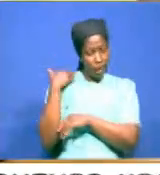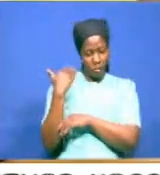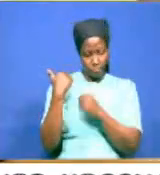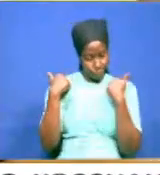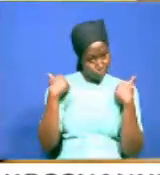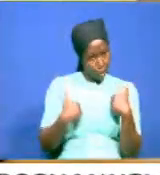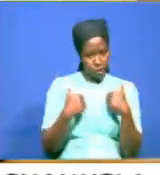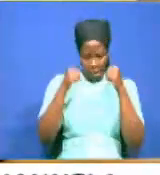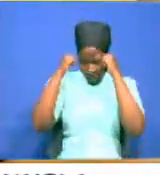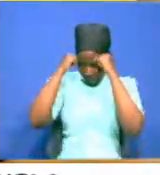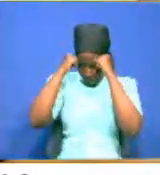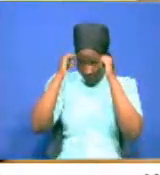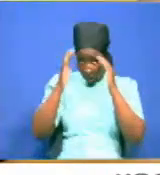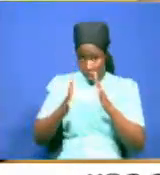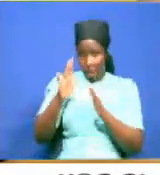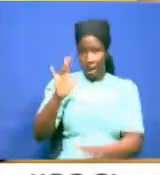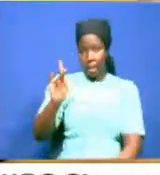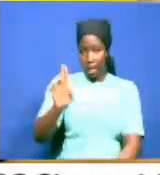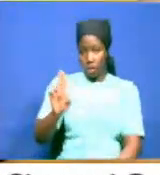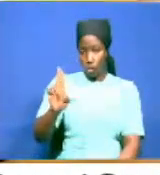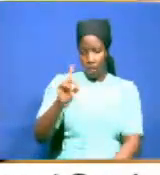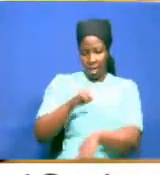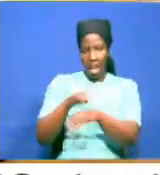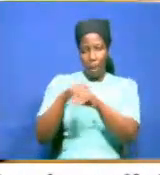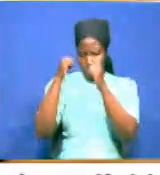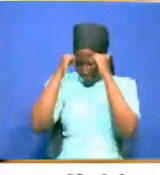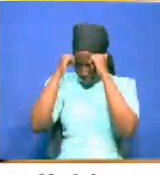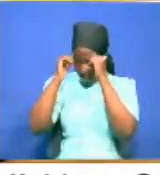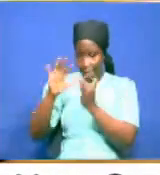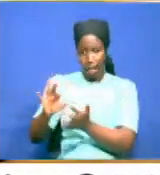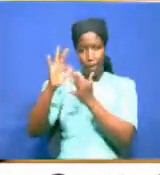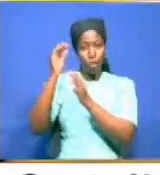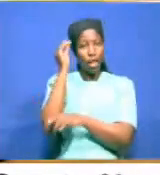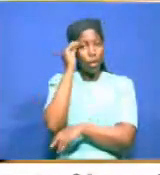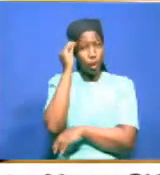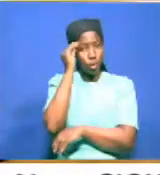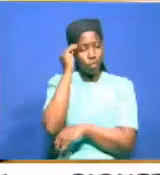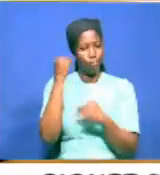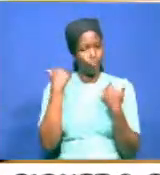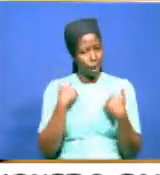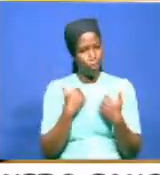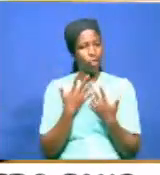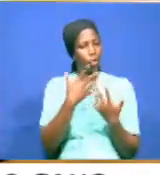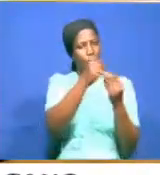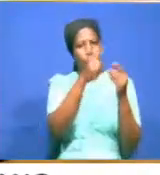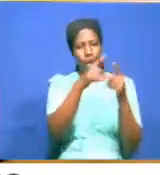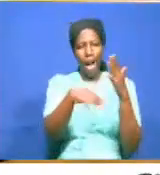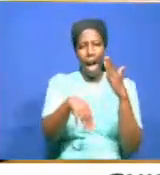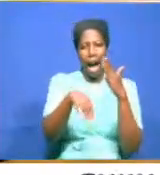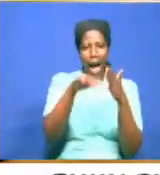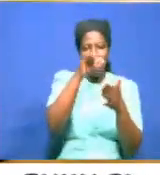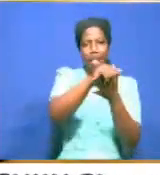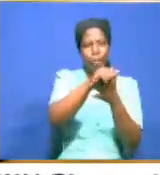a student at Kenyatta University, mm-hmm. when I was doing special education, mm-hmm. I was attached at Karen Technical Institute for the Deaf.